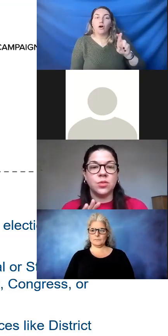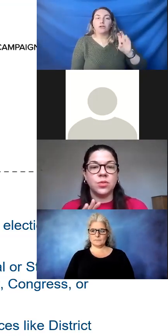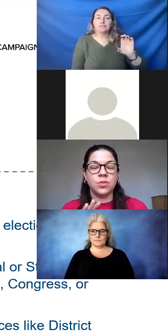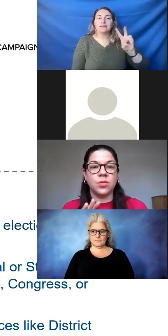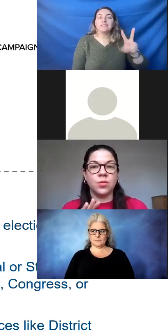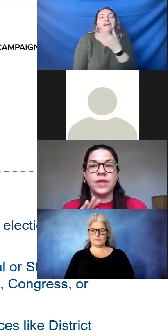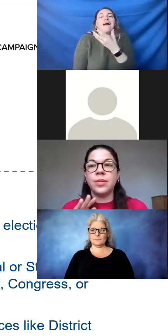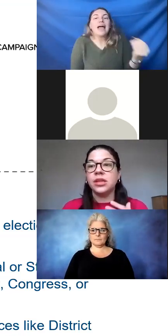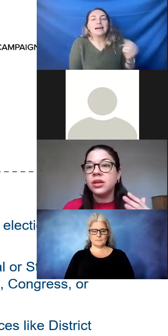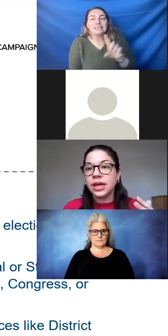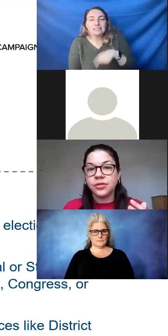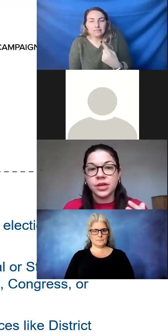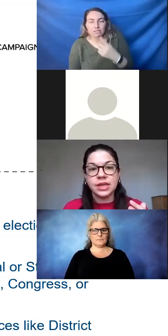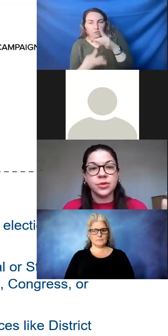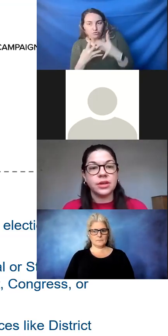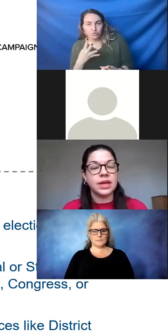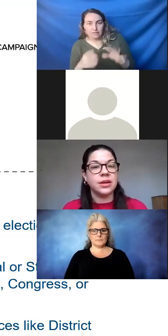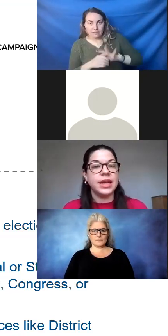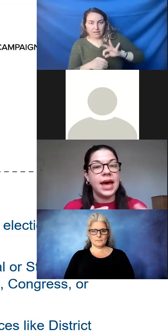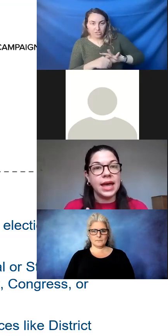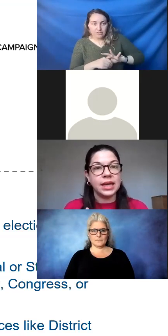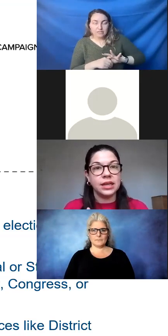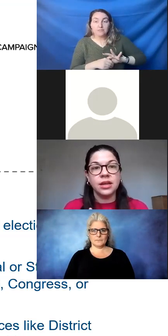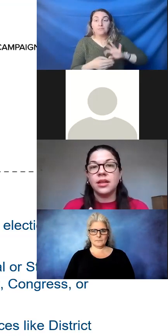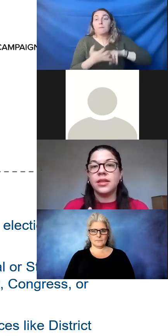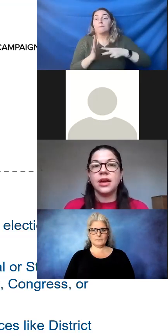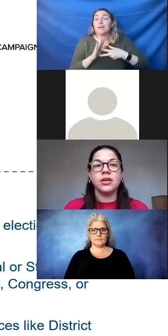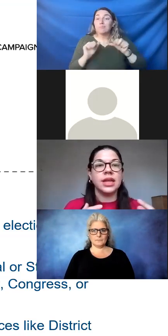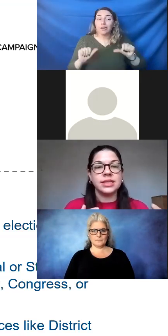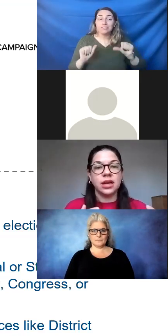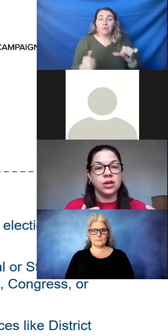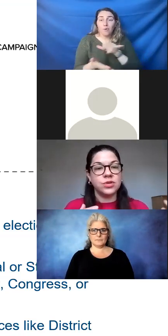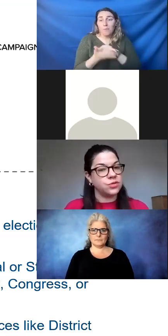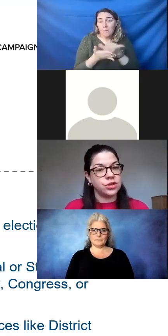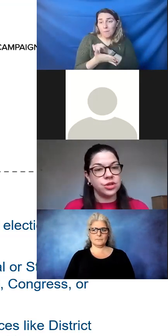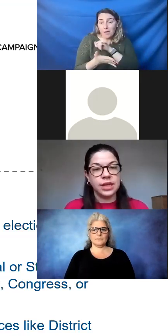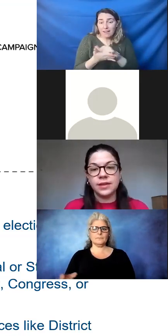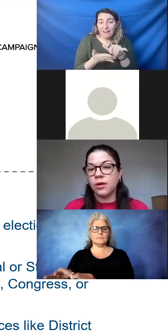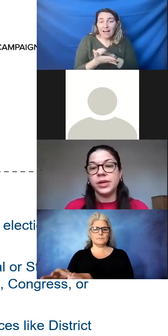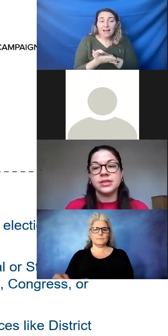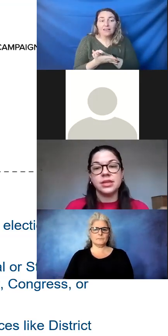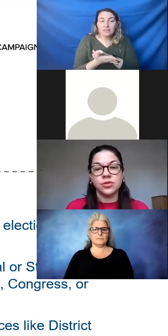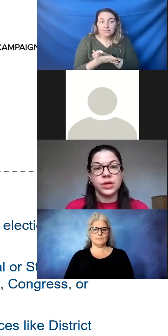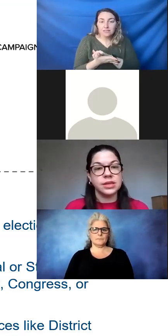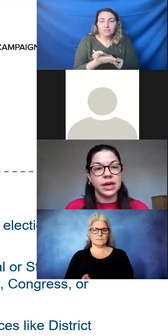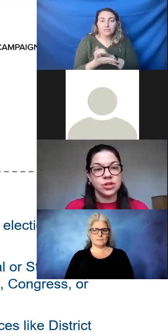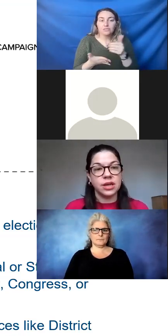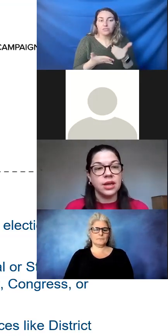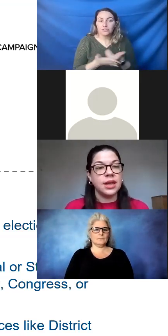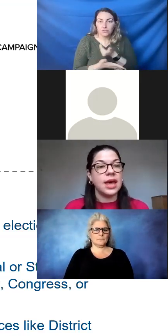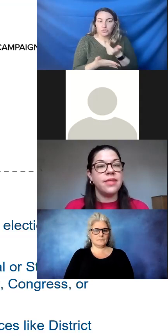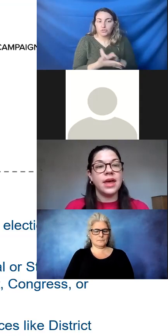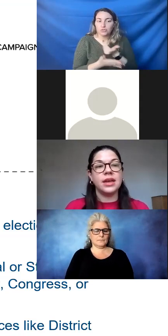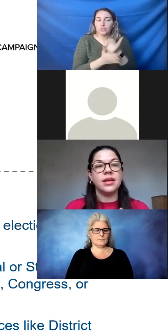And what that may look like, for example, in Manhattan, they are electing a new district attorney. That will be a single choice